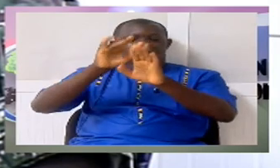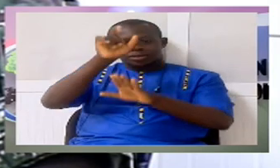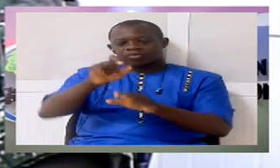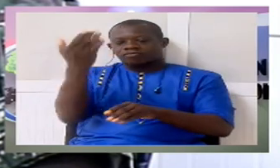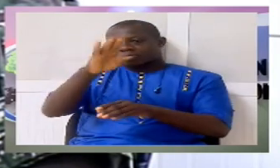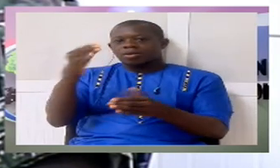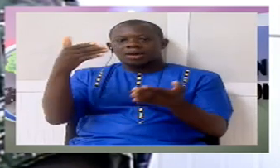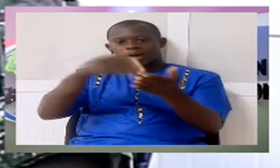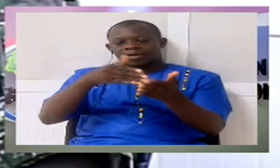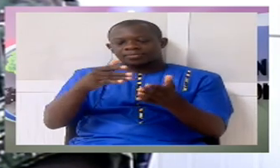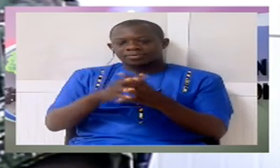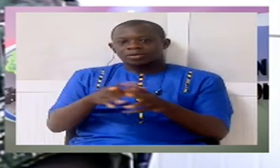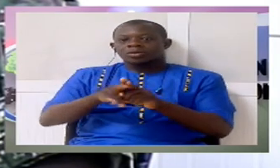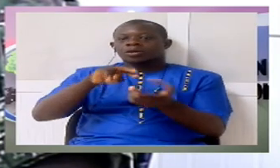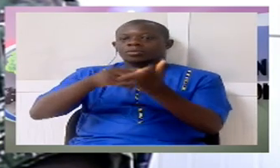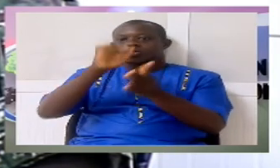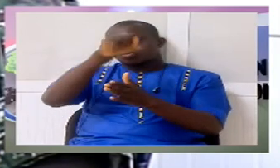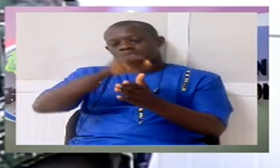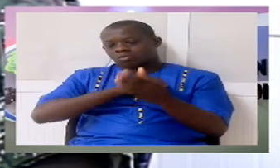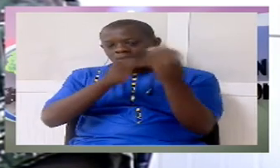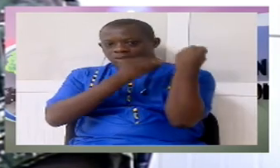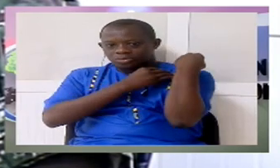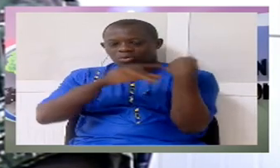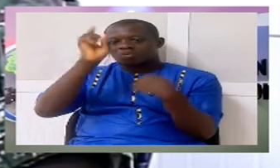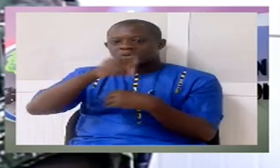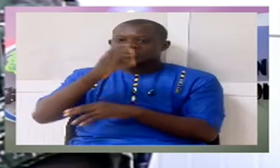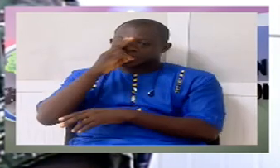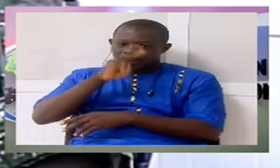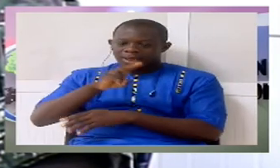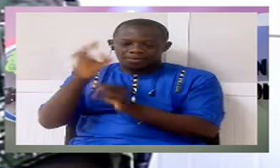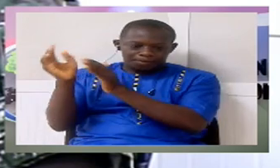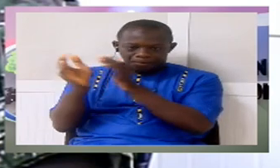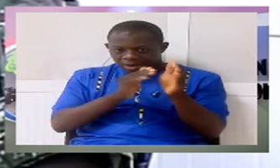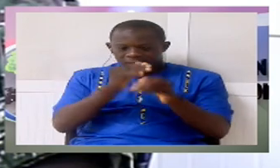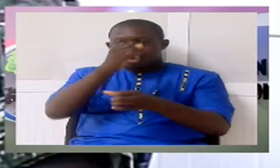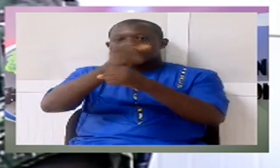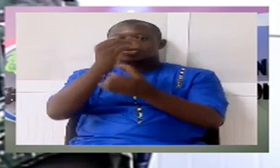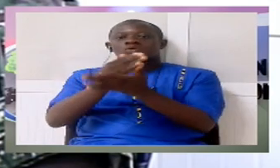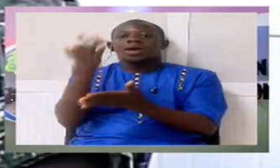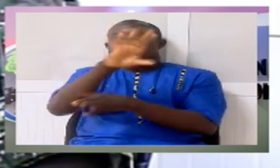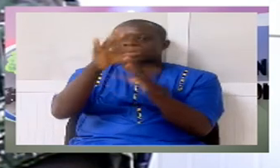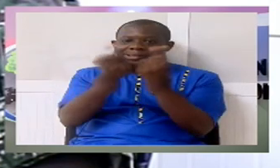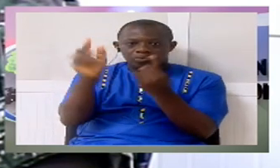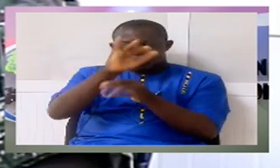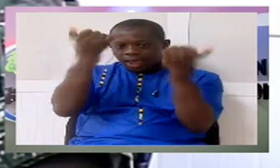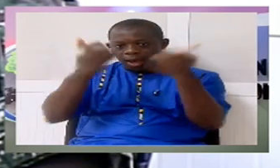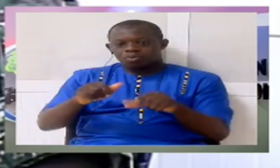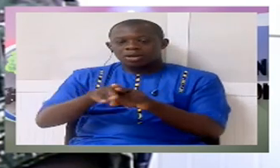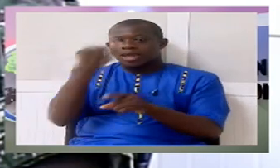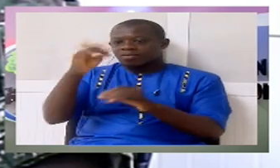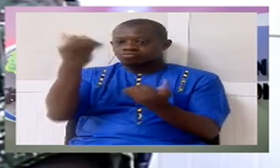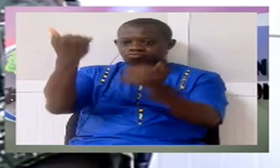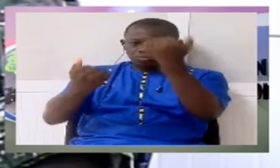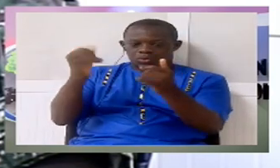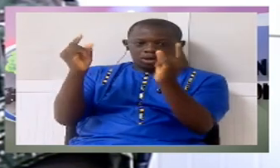your responsibility to take steps to ensure that no matter what, that approaching vehicle will not